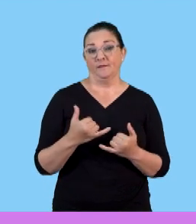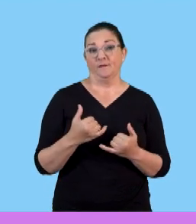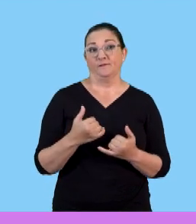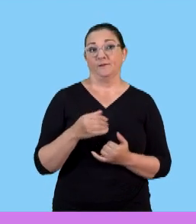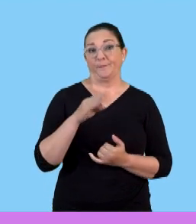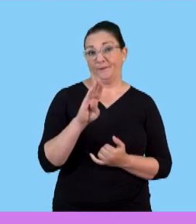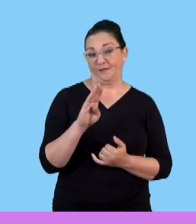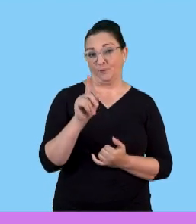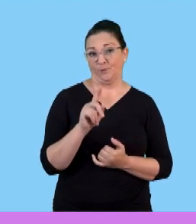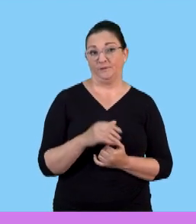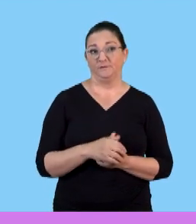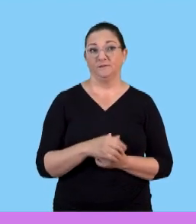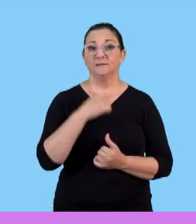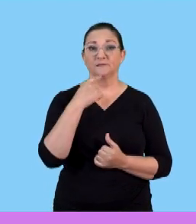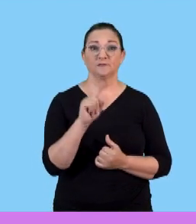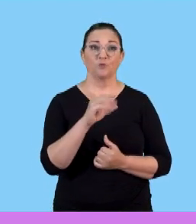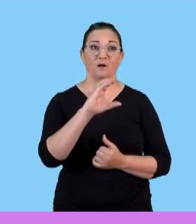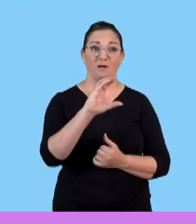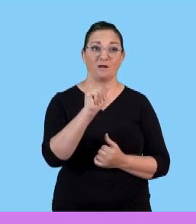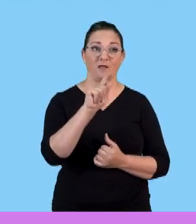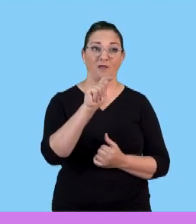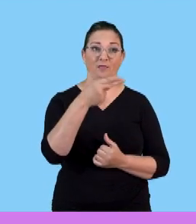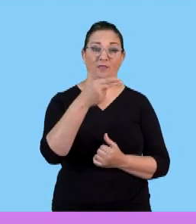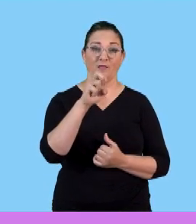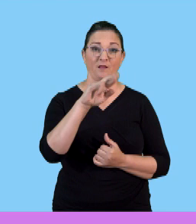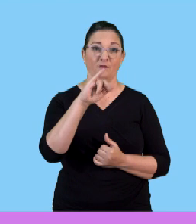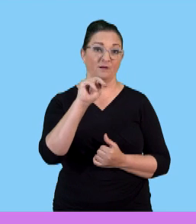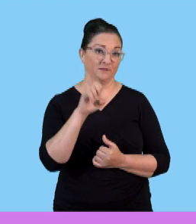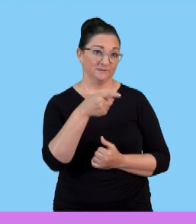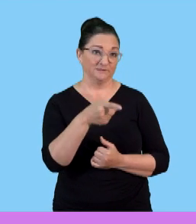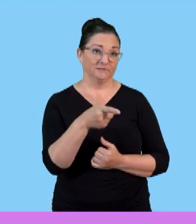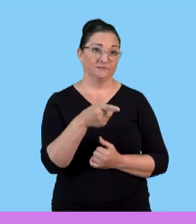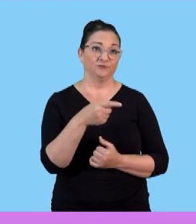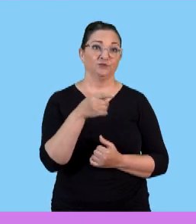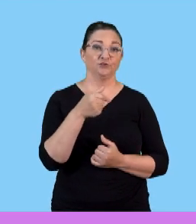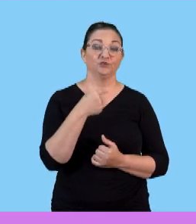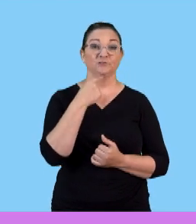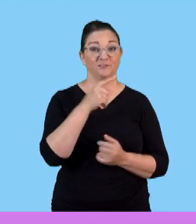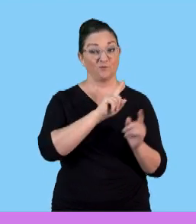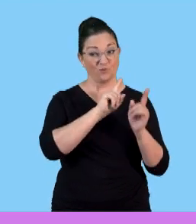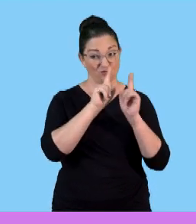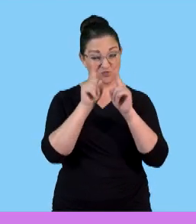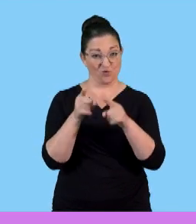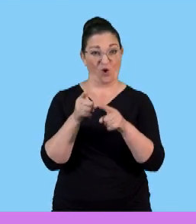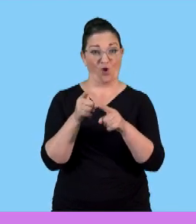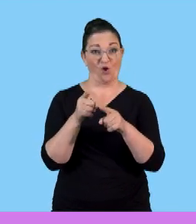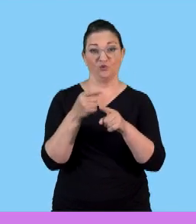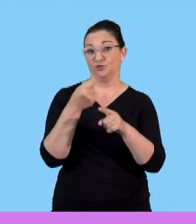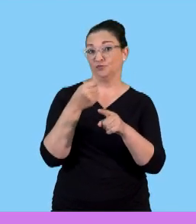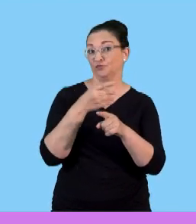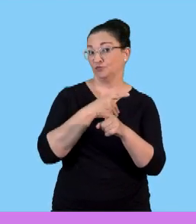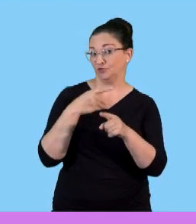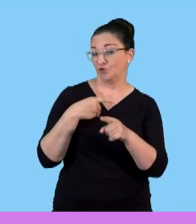so question number B. Here we are saying that Catherine was referred to a dietitian by a